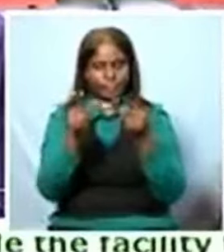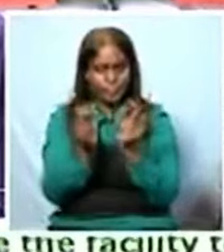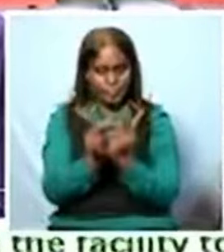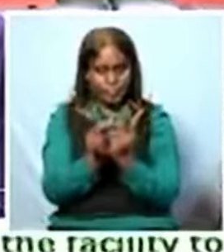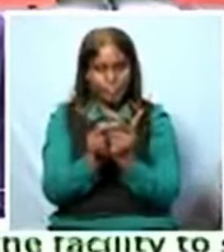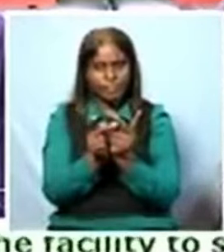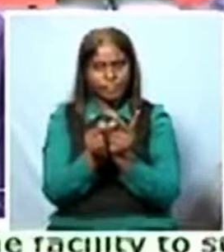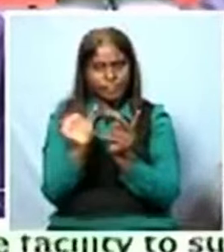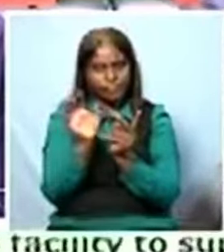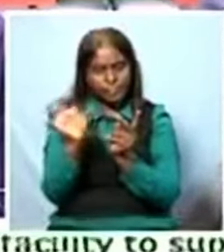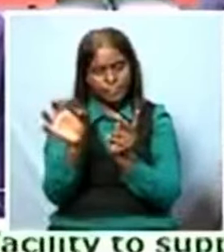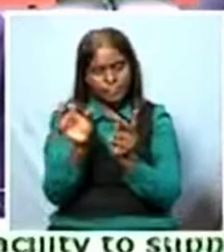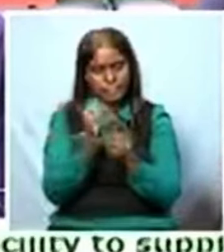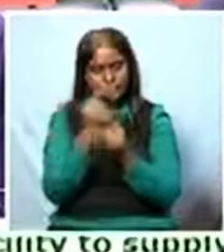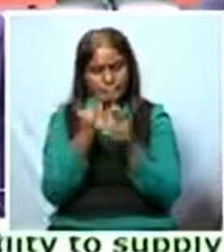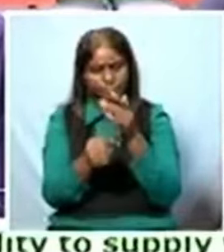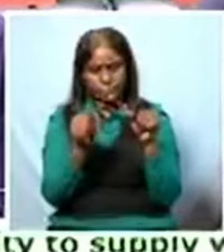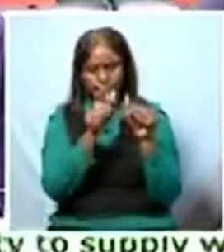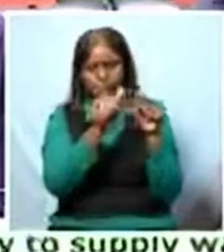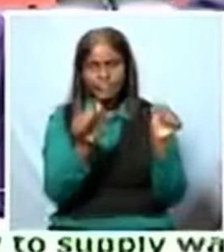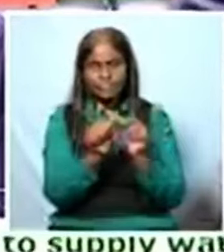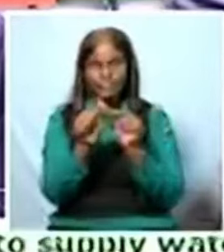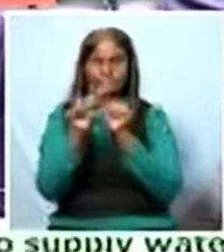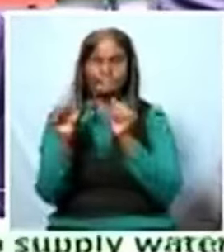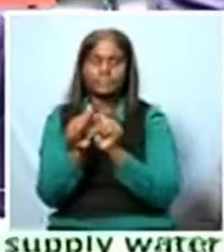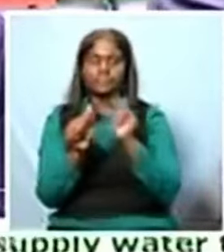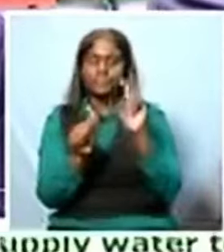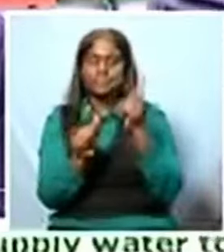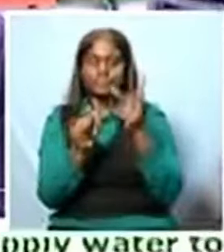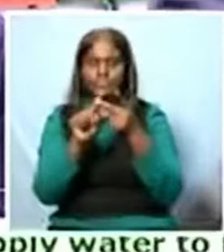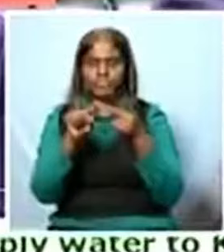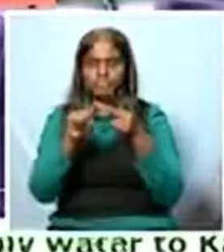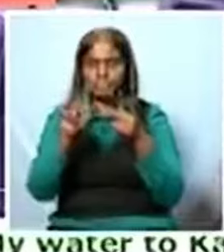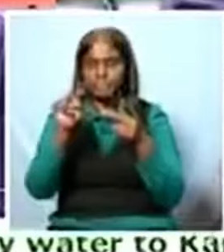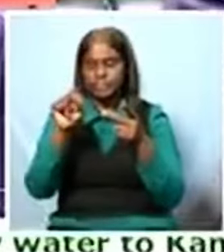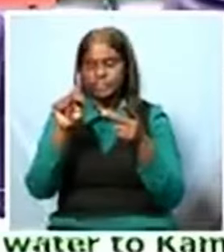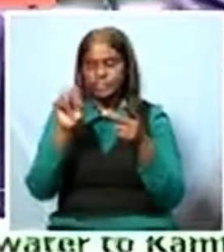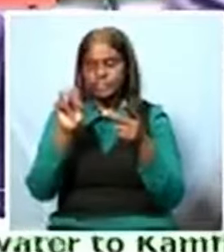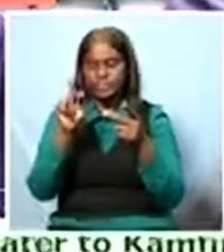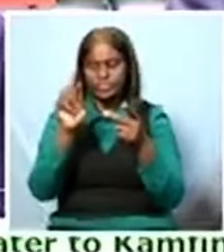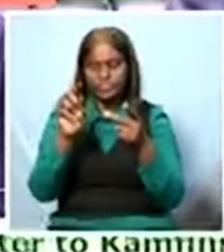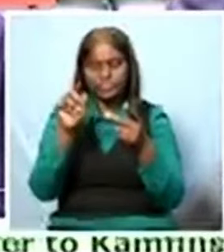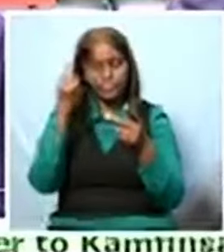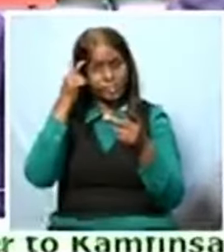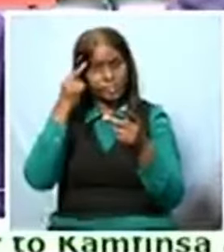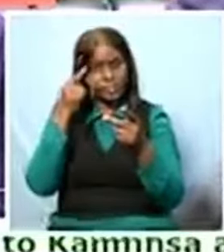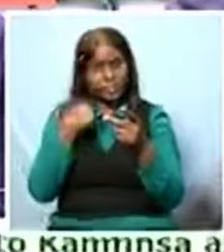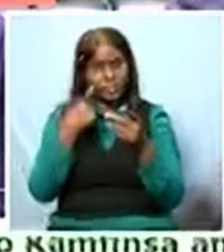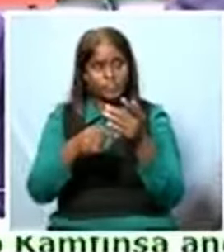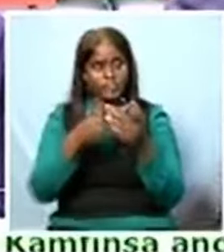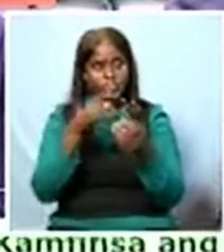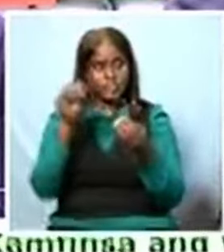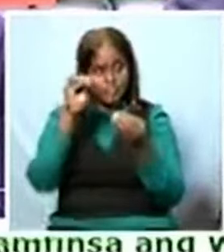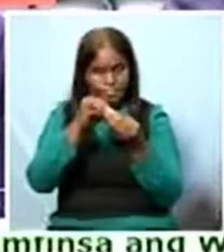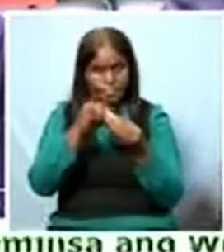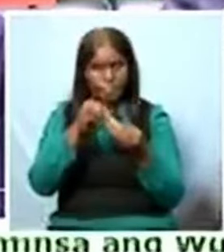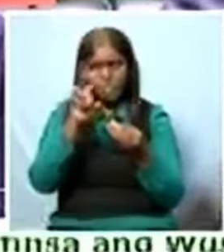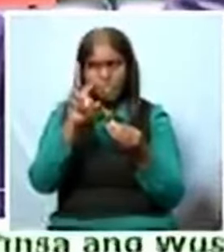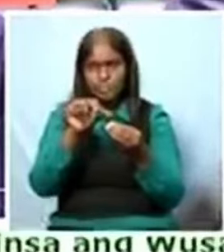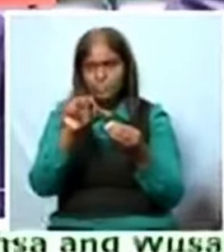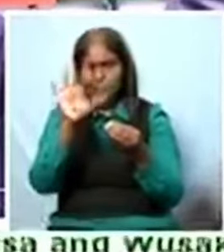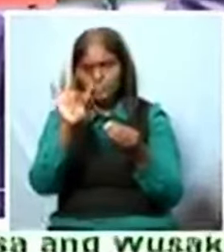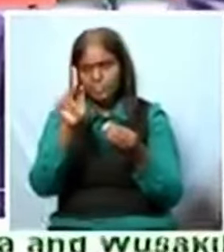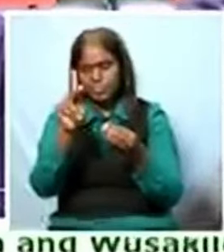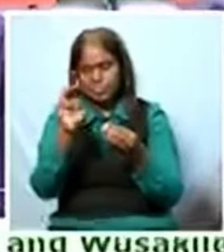H section and Justin Kawe areas. 2, Ndeke Changa, government has replaced about 2.1